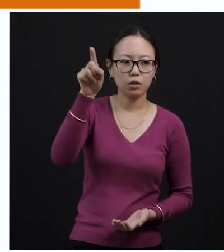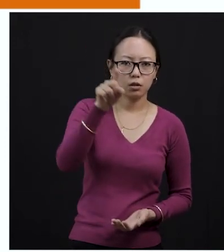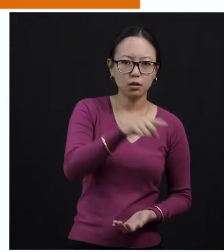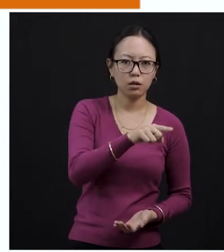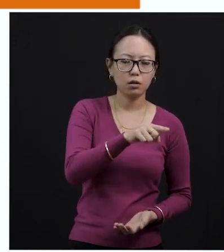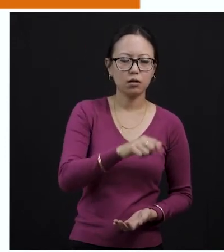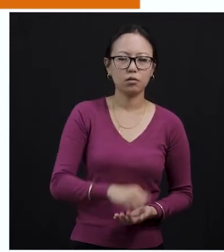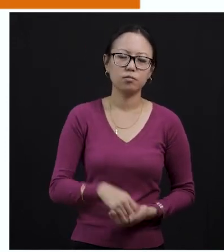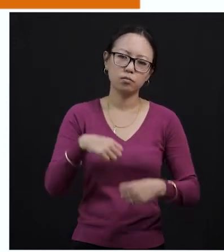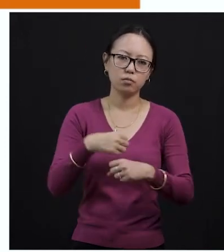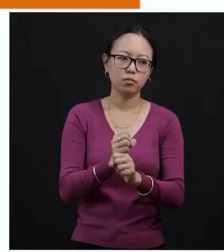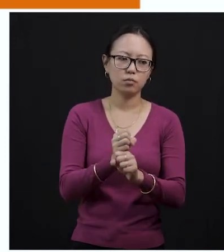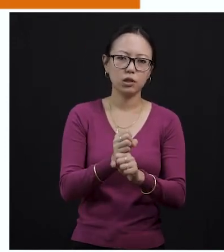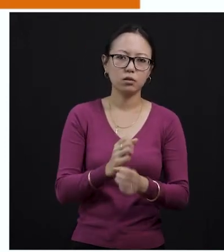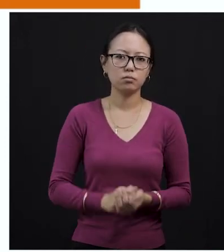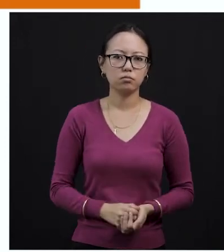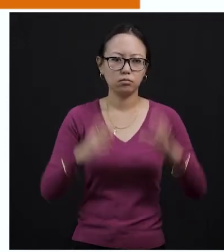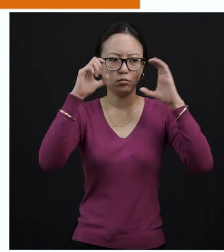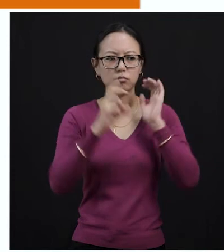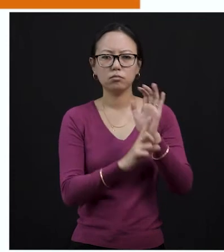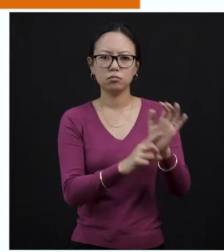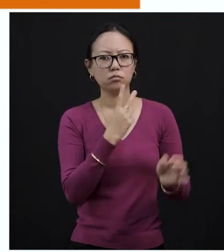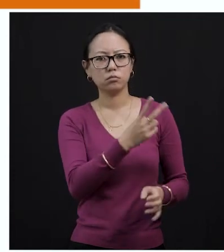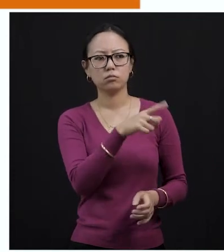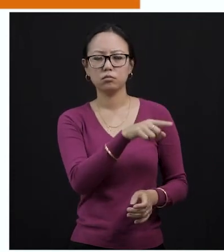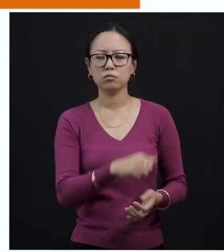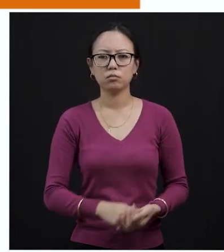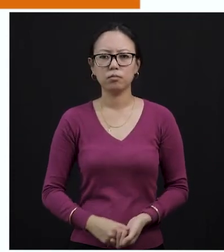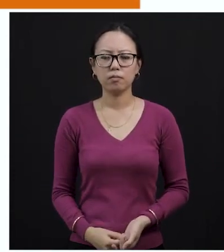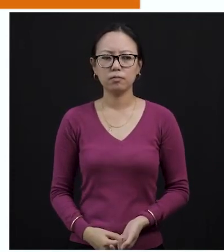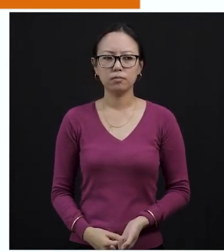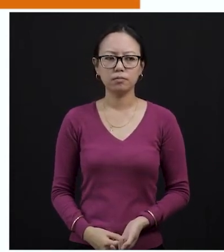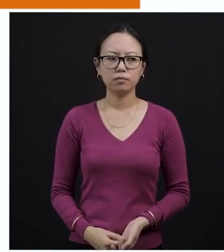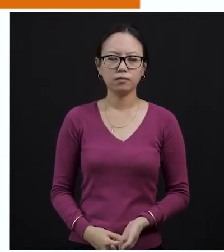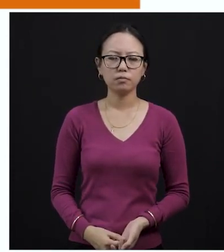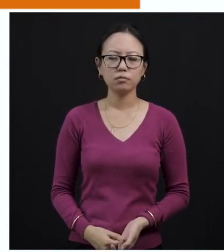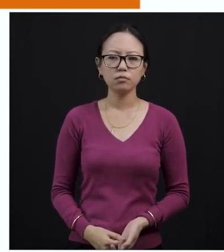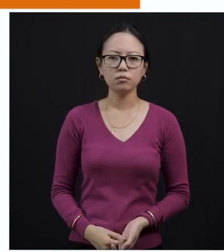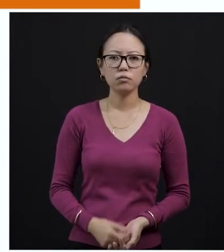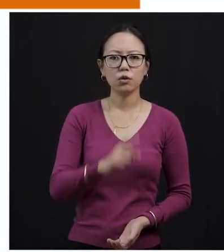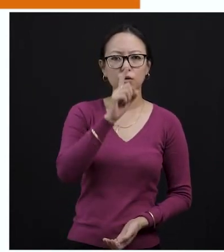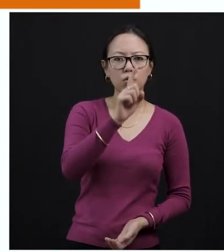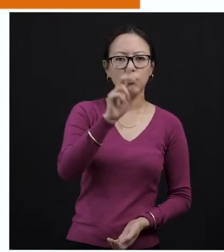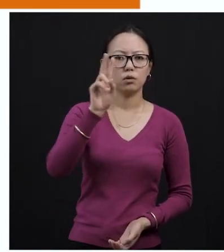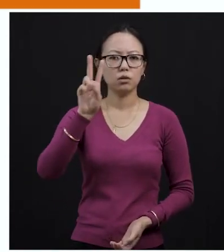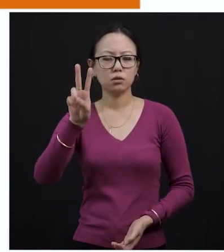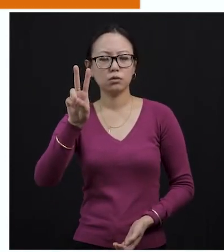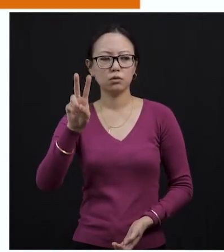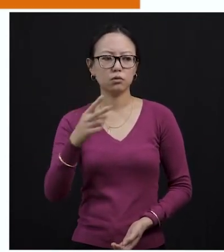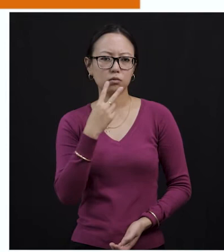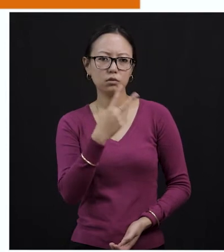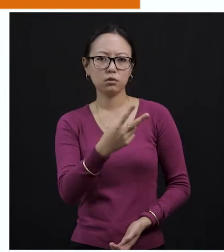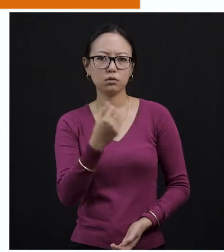it 11 to the number name 11. All right. Similarly, if you look at 12, you will find